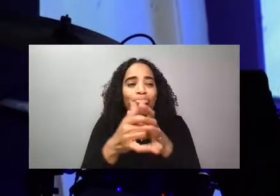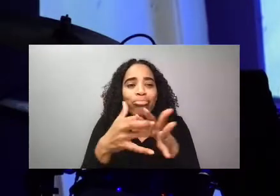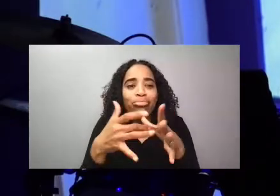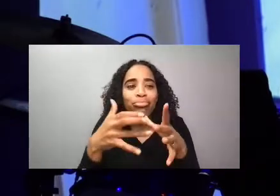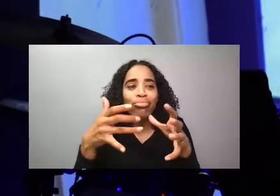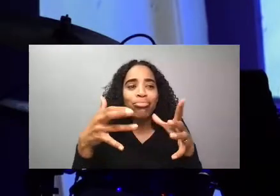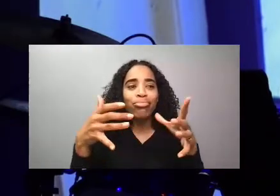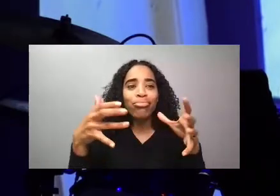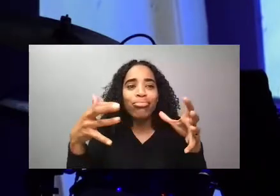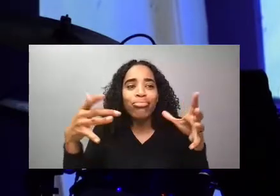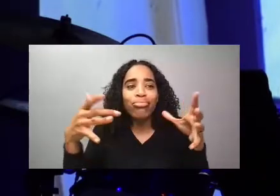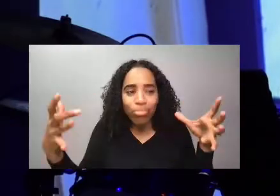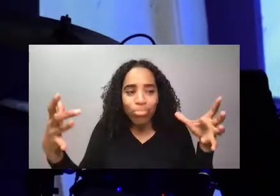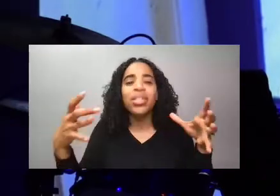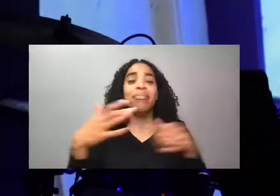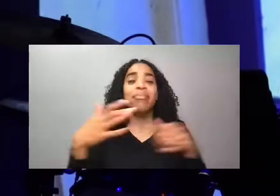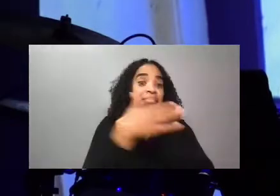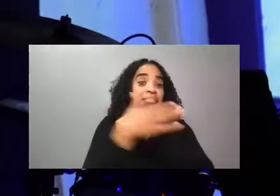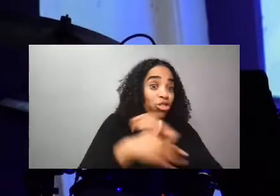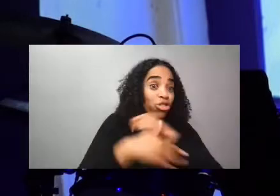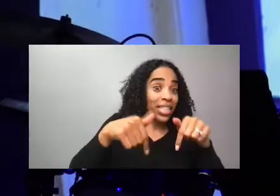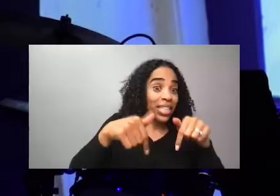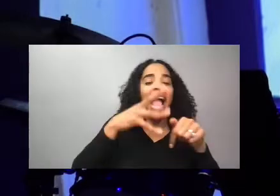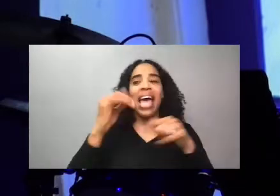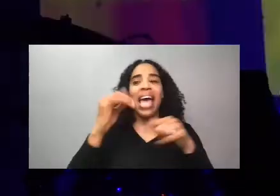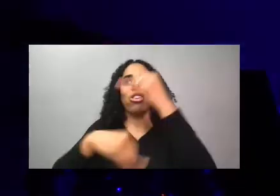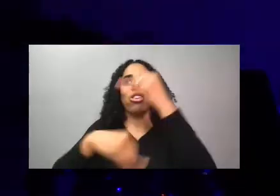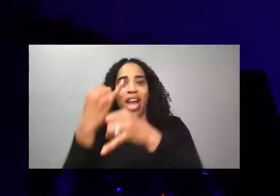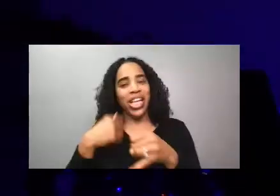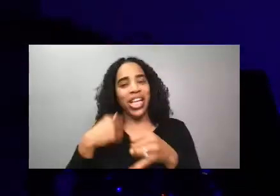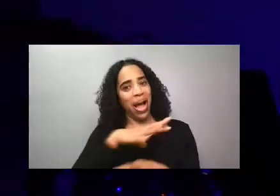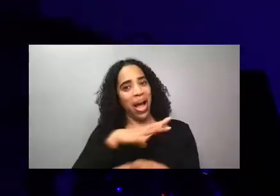and internationally, and that I get to be part of it.